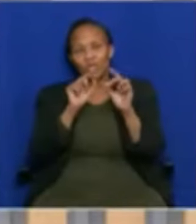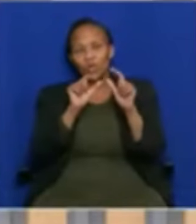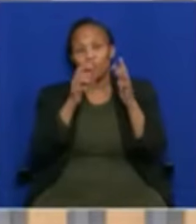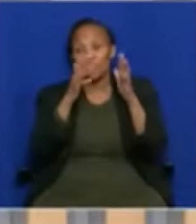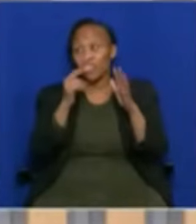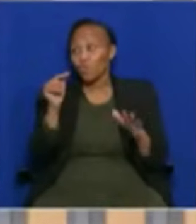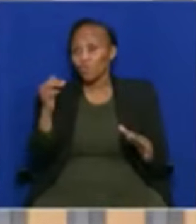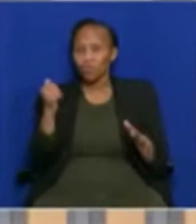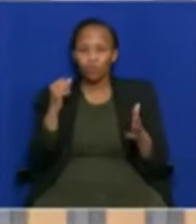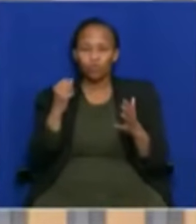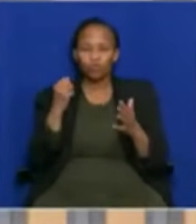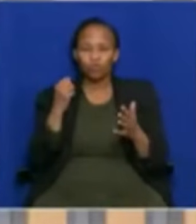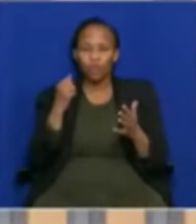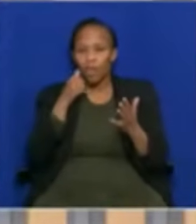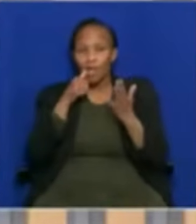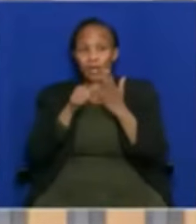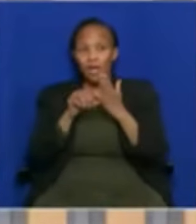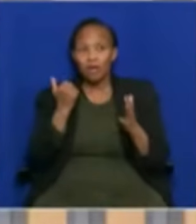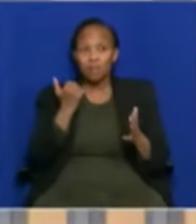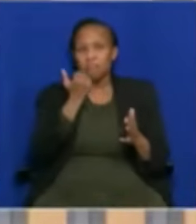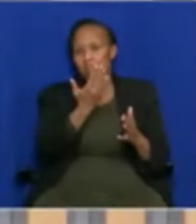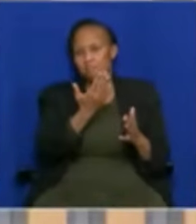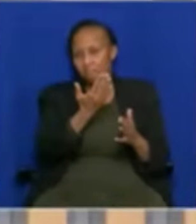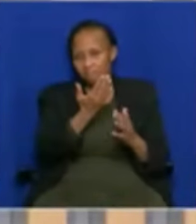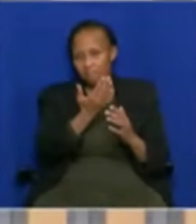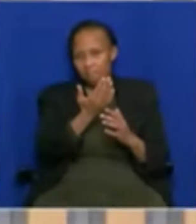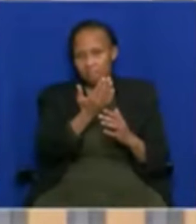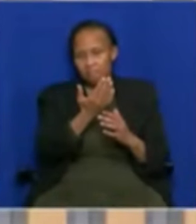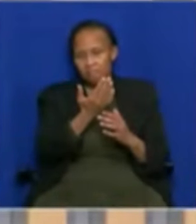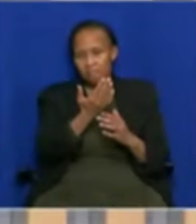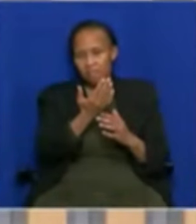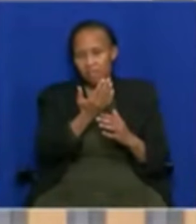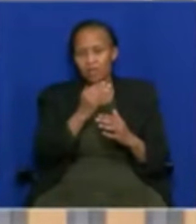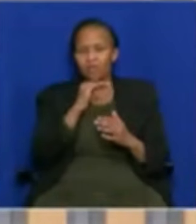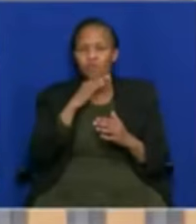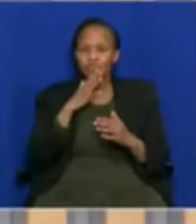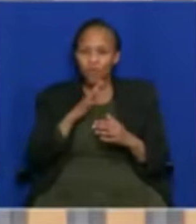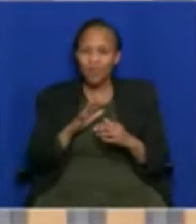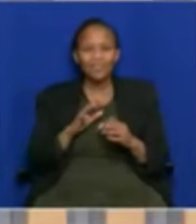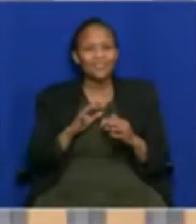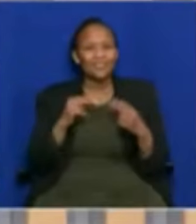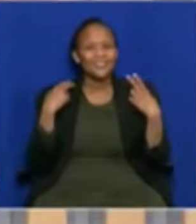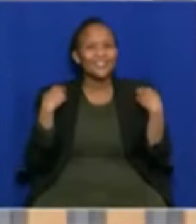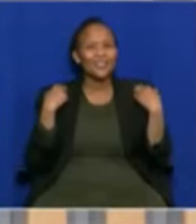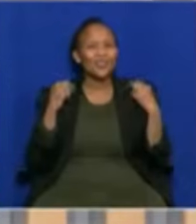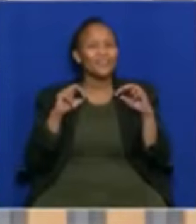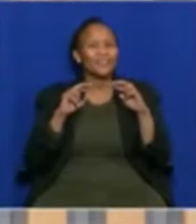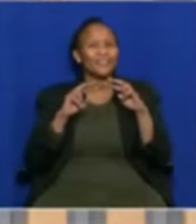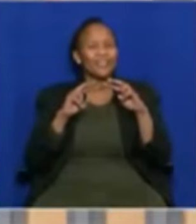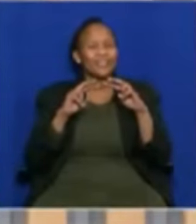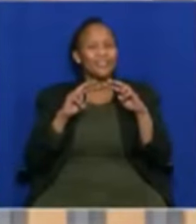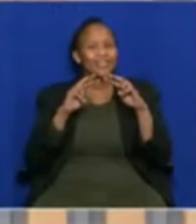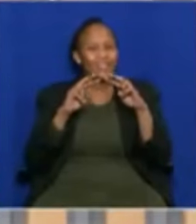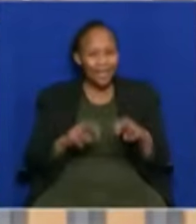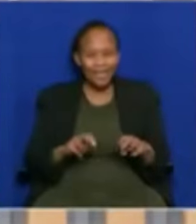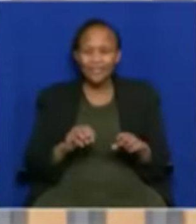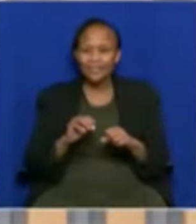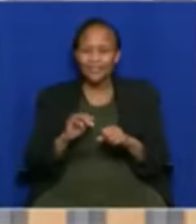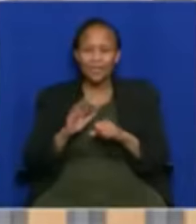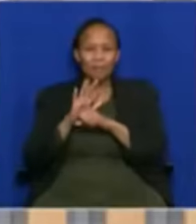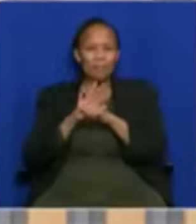looking into security clearances of people from brigadier level to major general